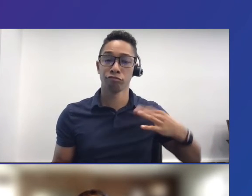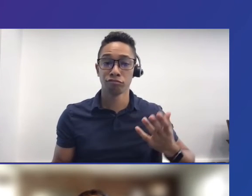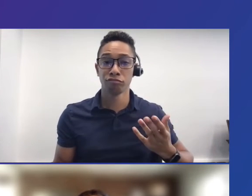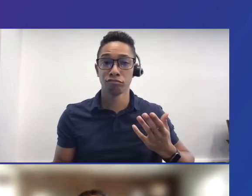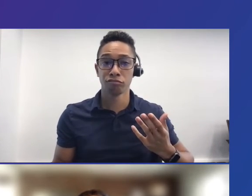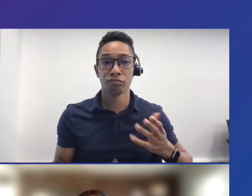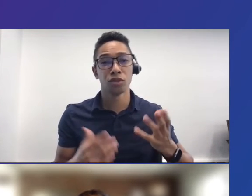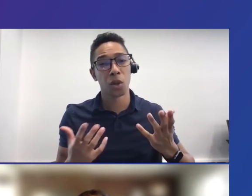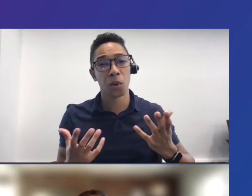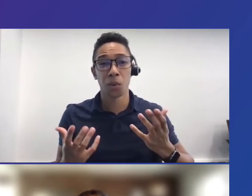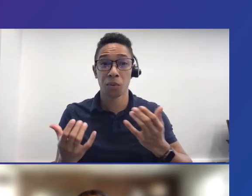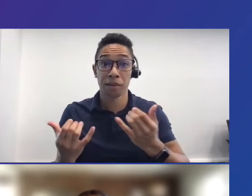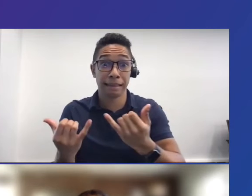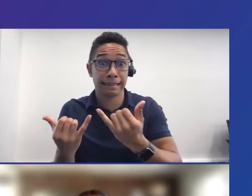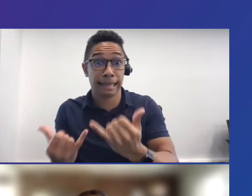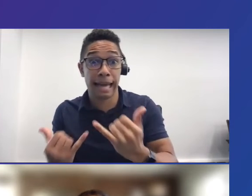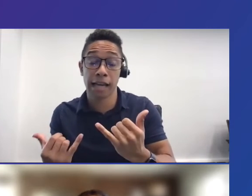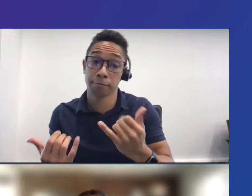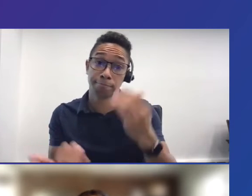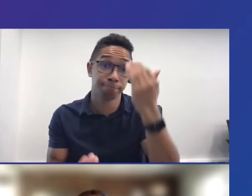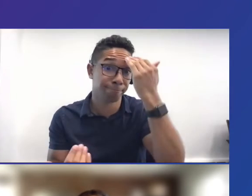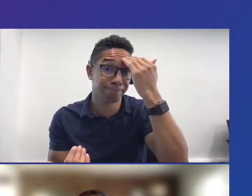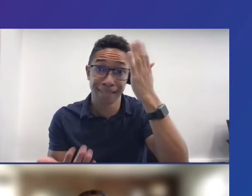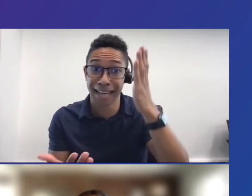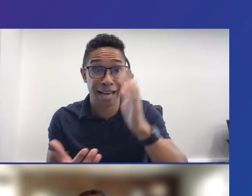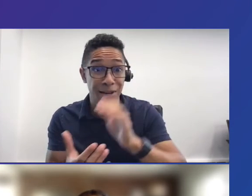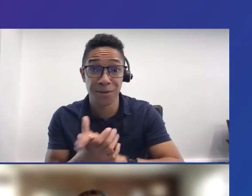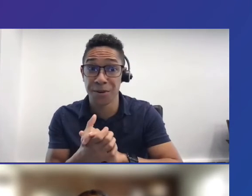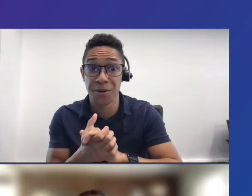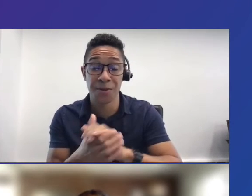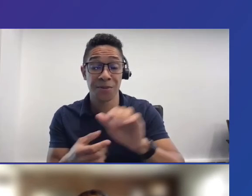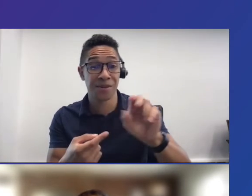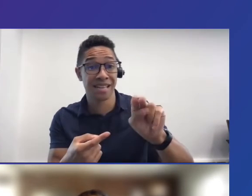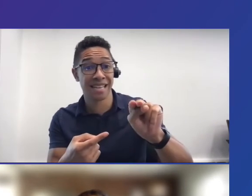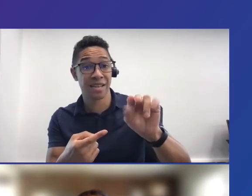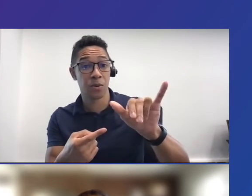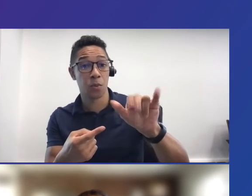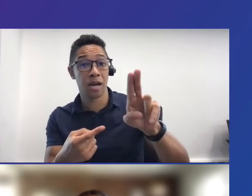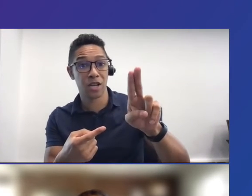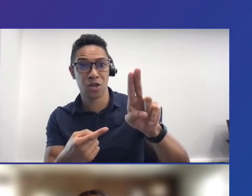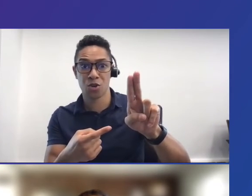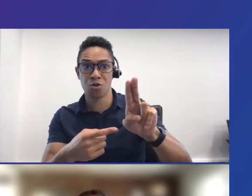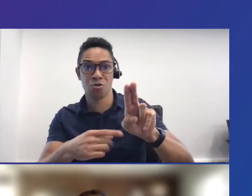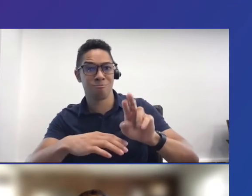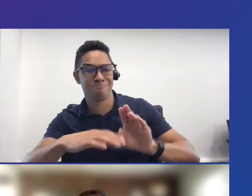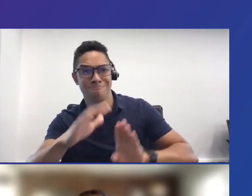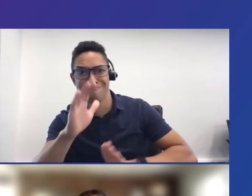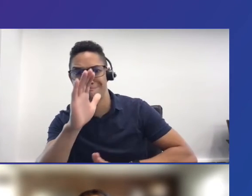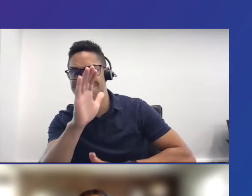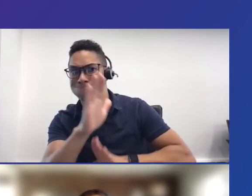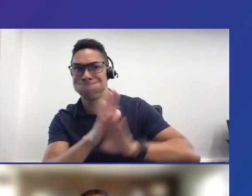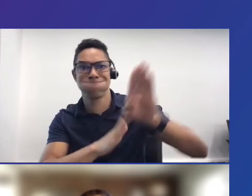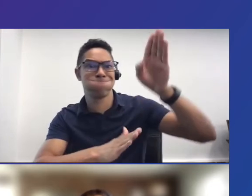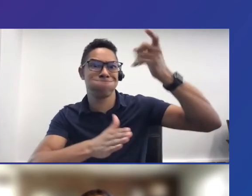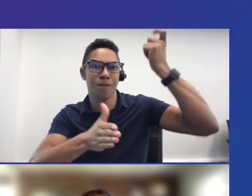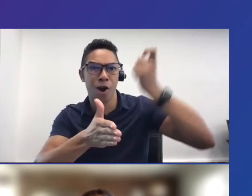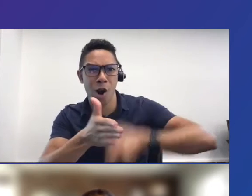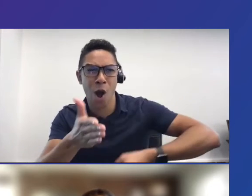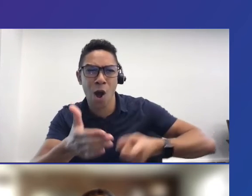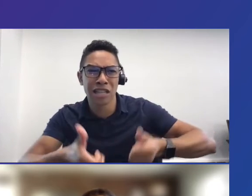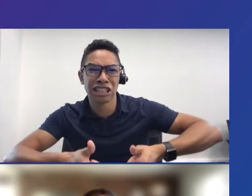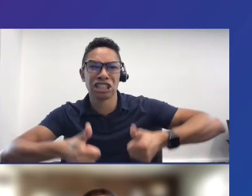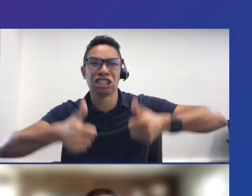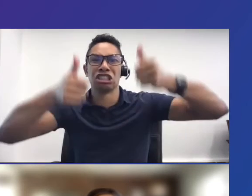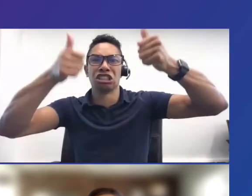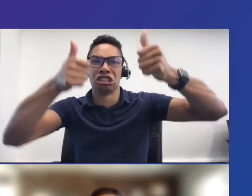So I don't know what it is today with NYU skyrocketing tuition costs,